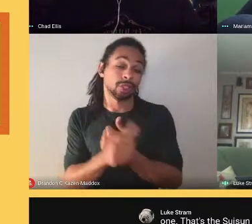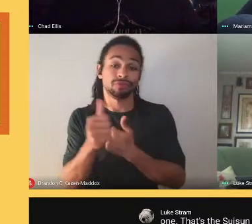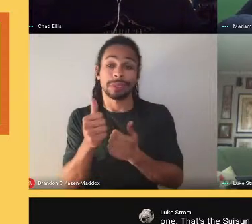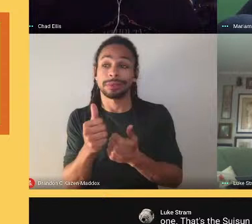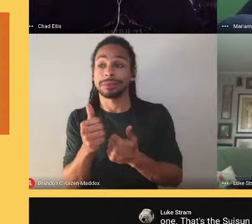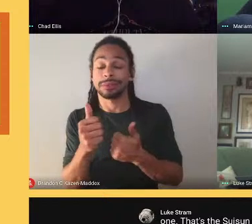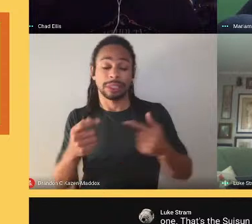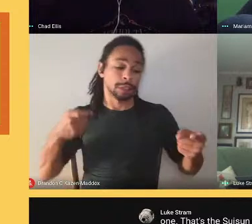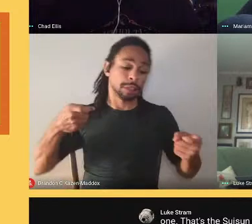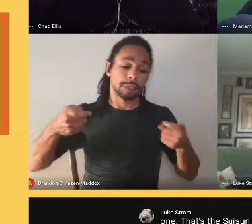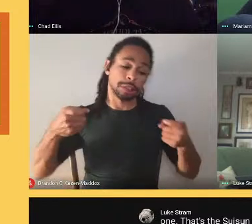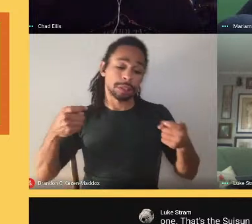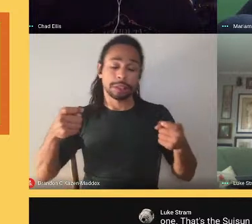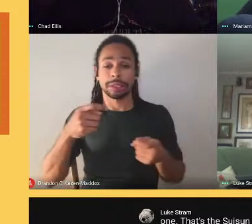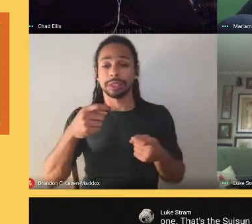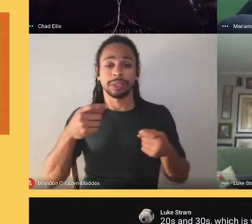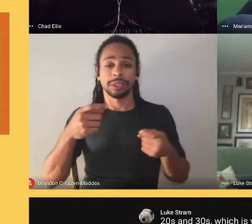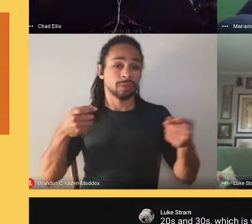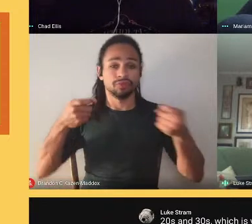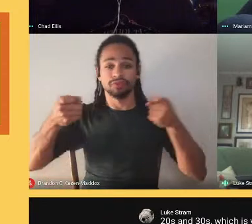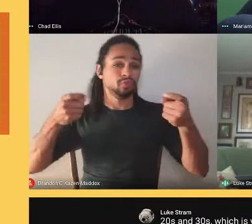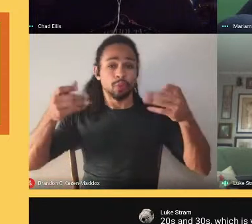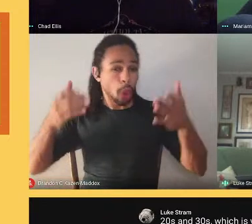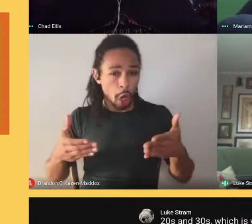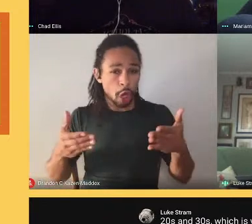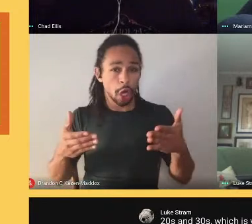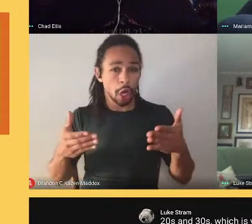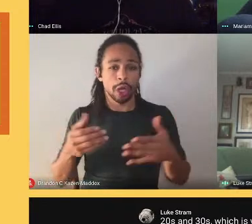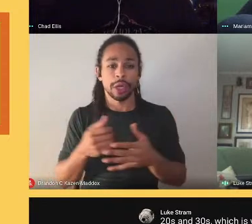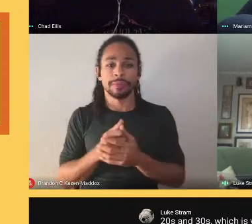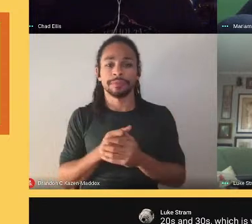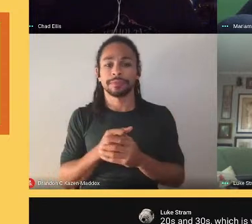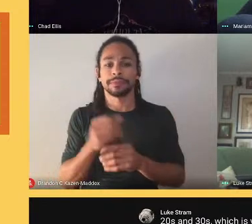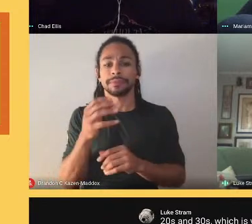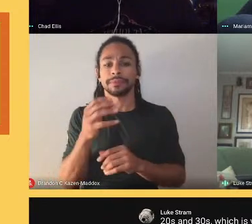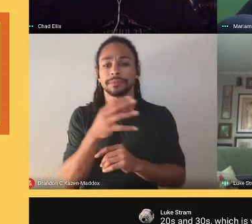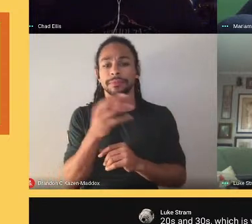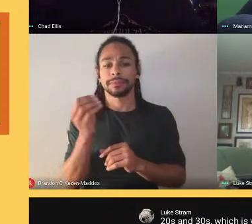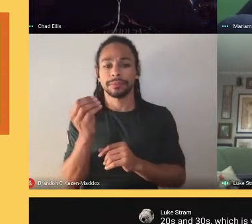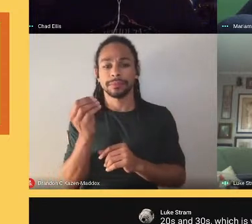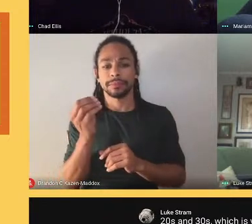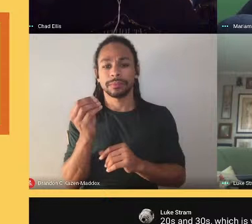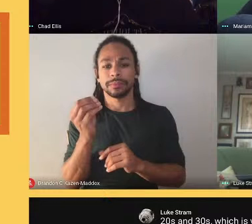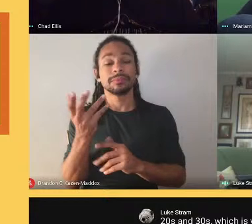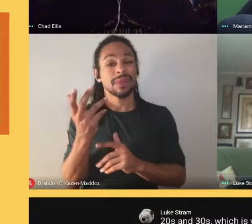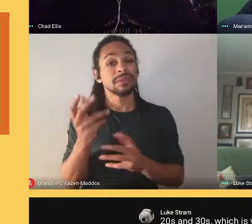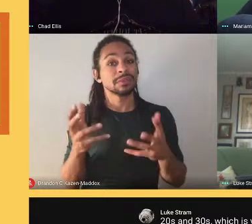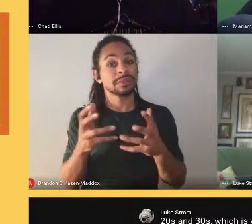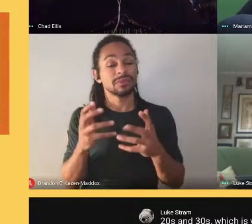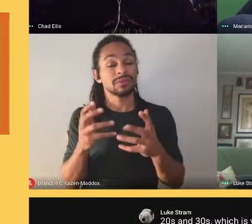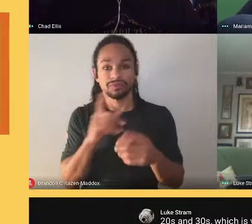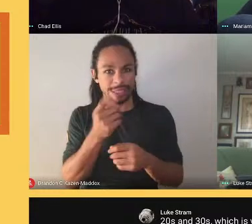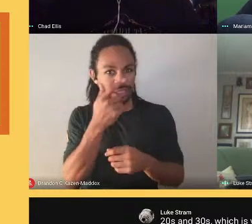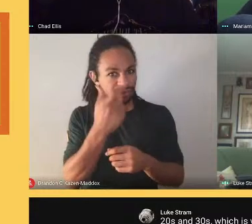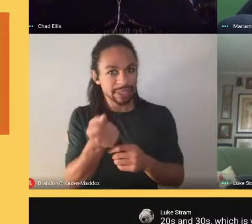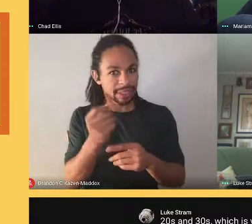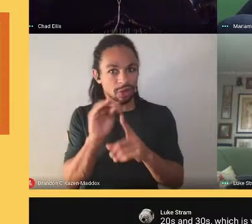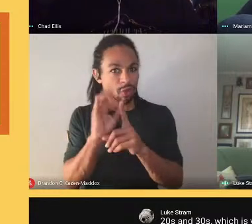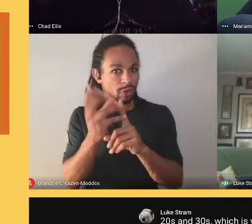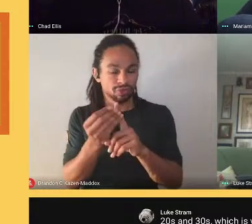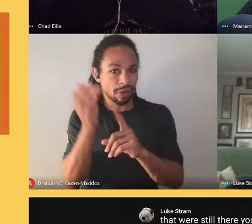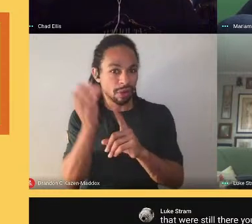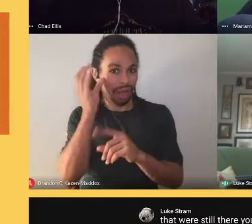And it's a lot of just interesting, entirely different cultural context. Right. So I